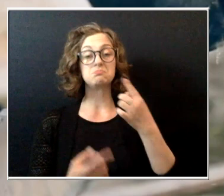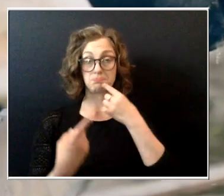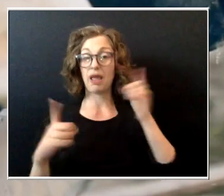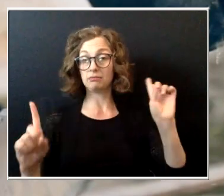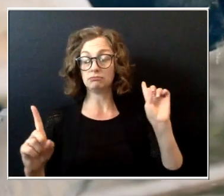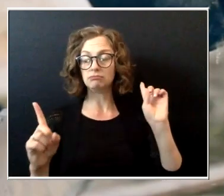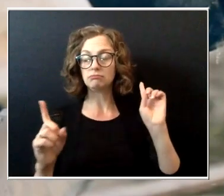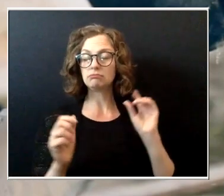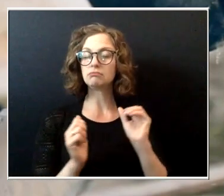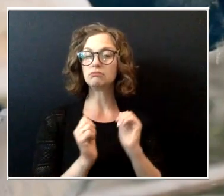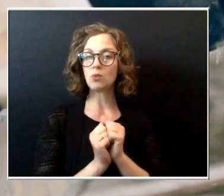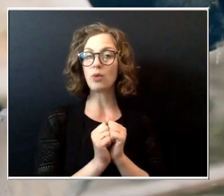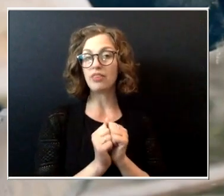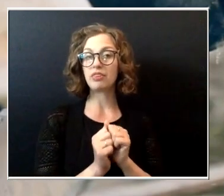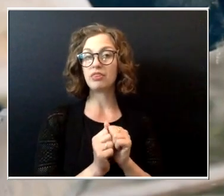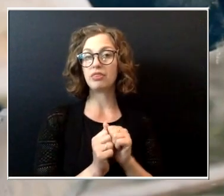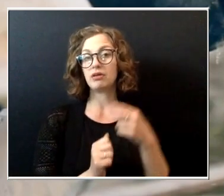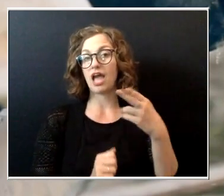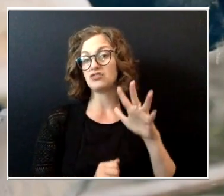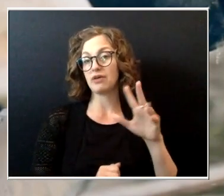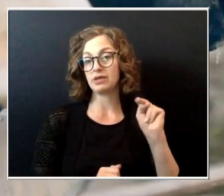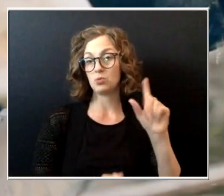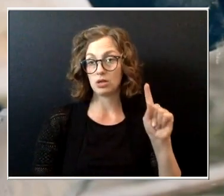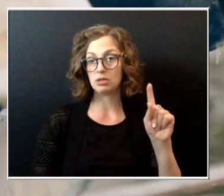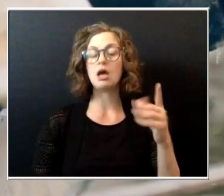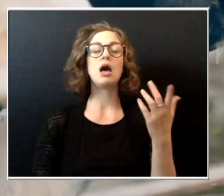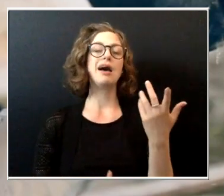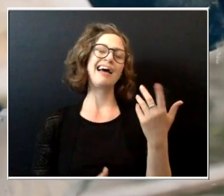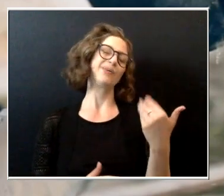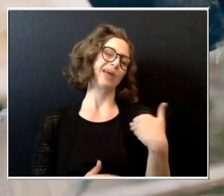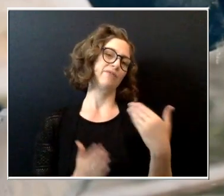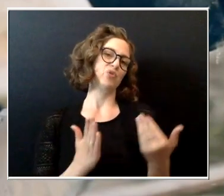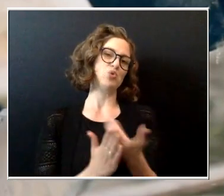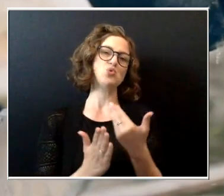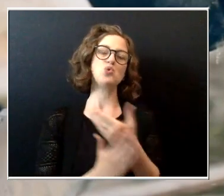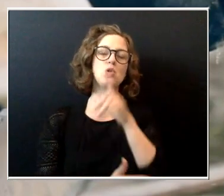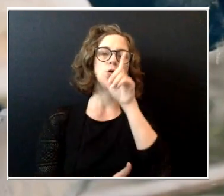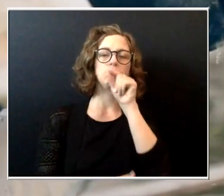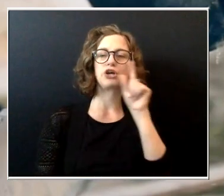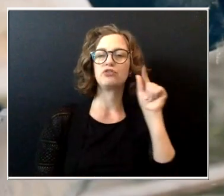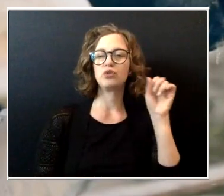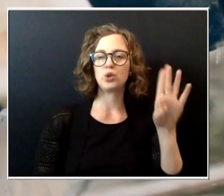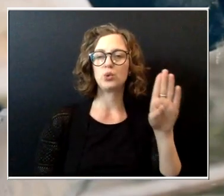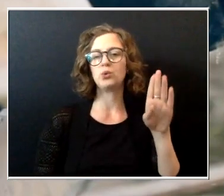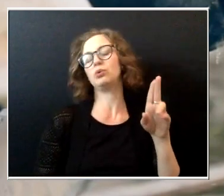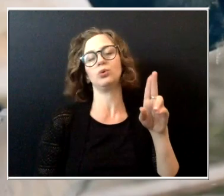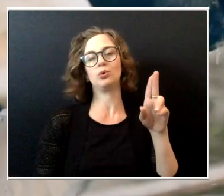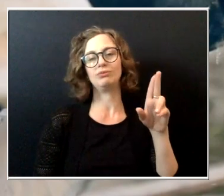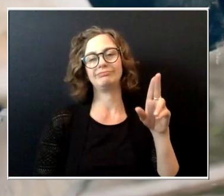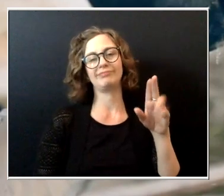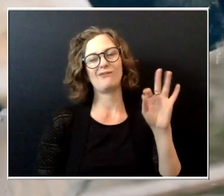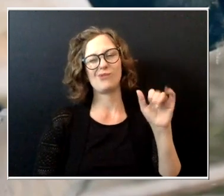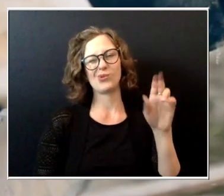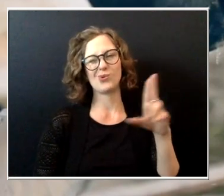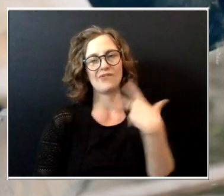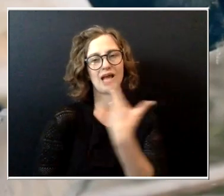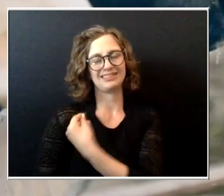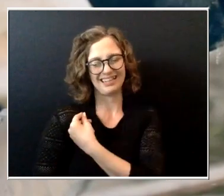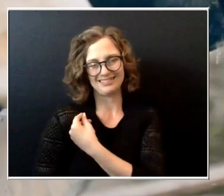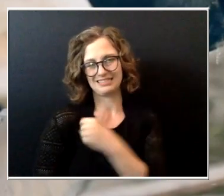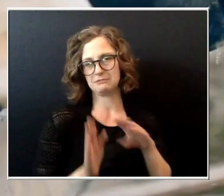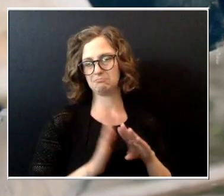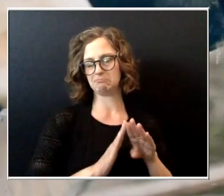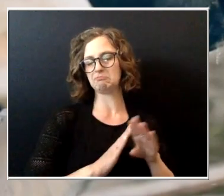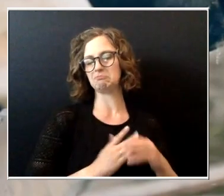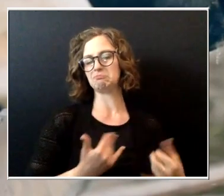are new bird flu vaccines that are being developed as well. So we are hoping to do and